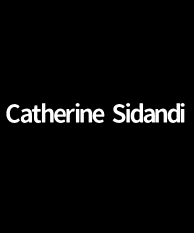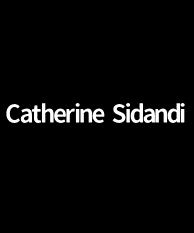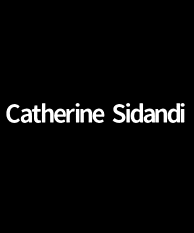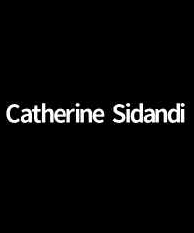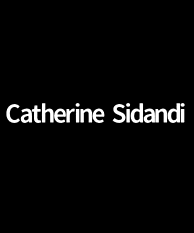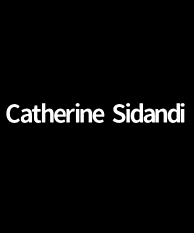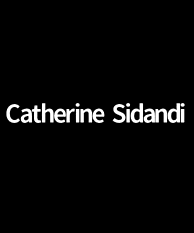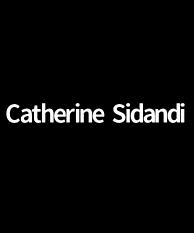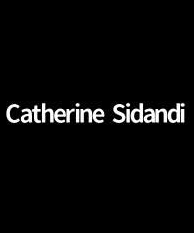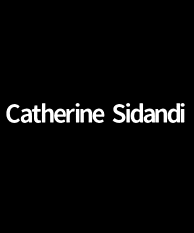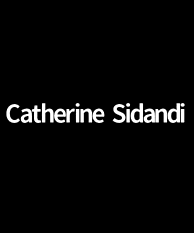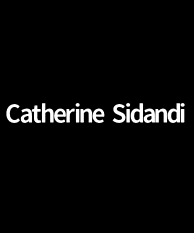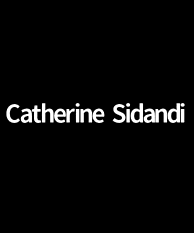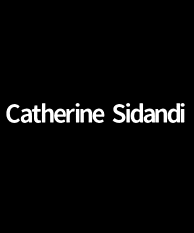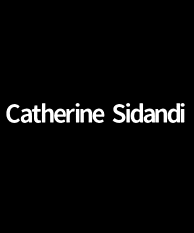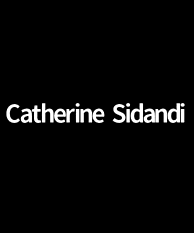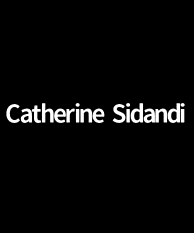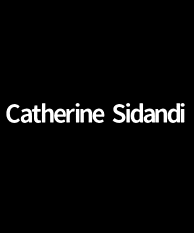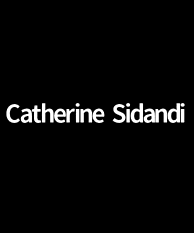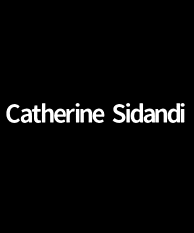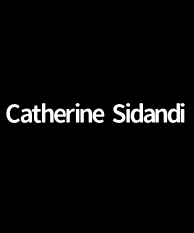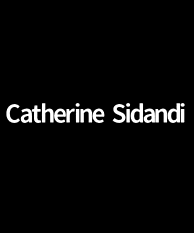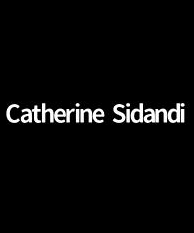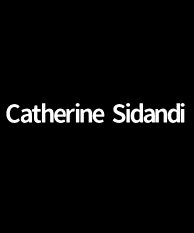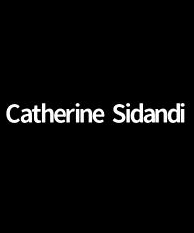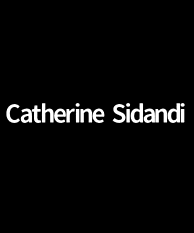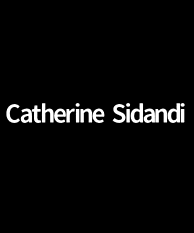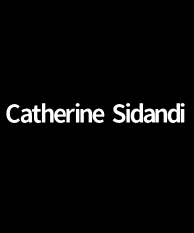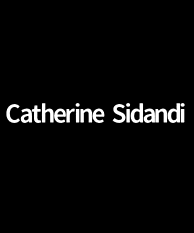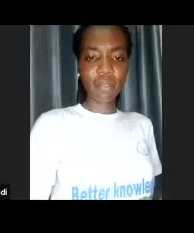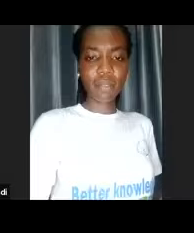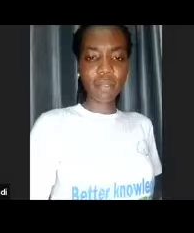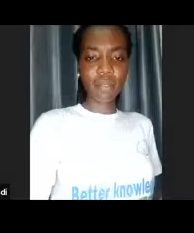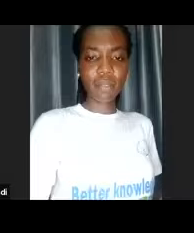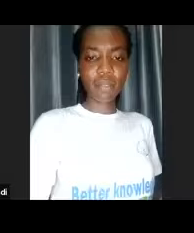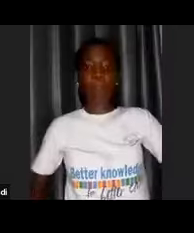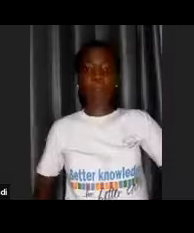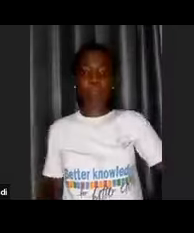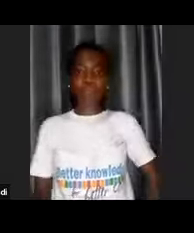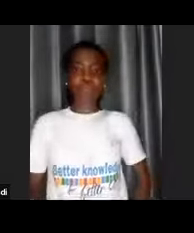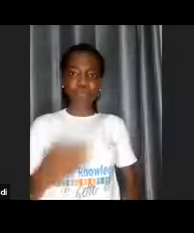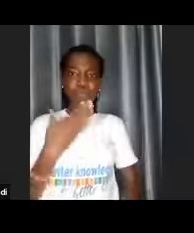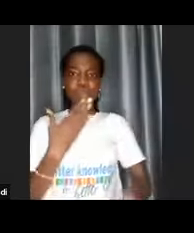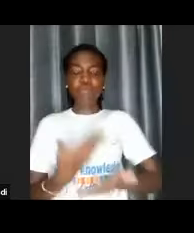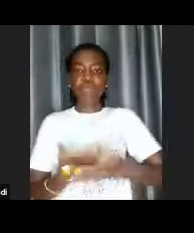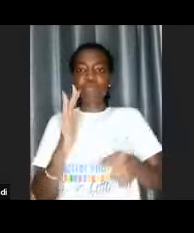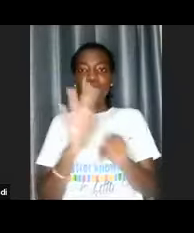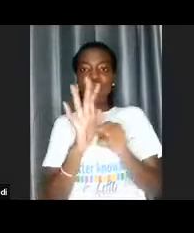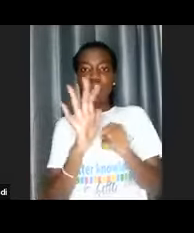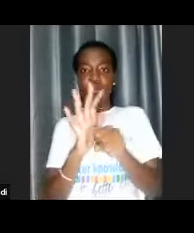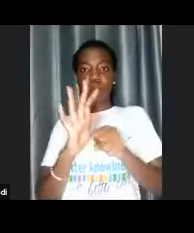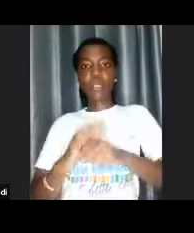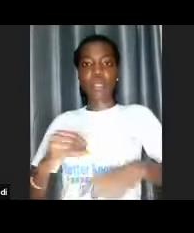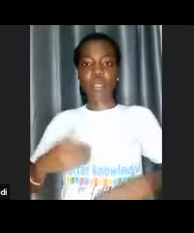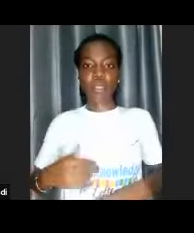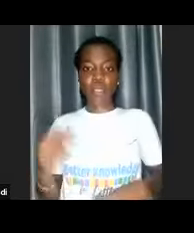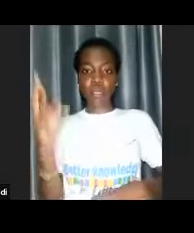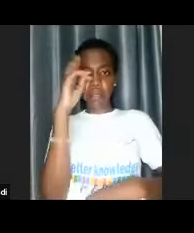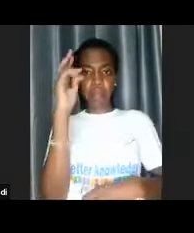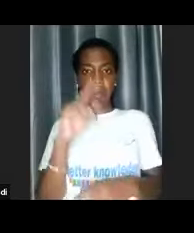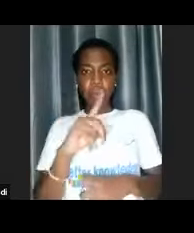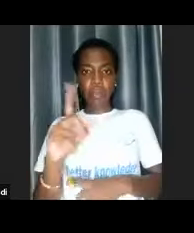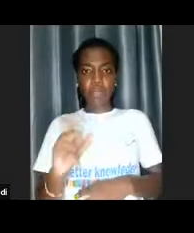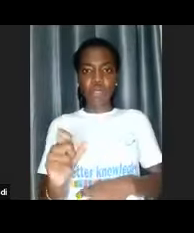between passion and purpose. Thank you so much. I'm trying to pick whether there's any question that has been posted.